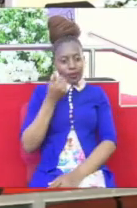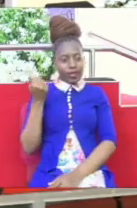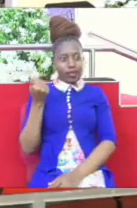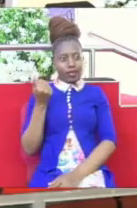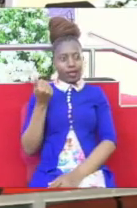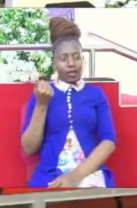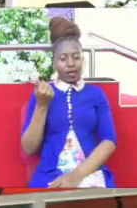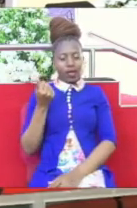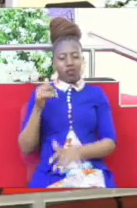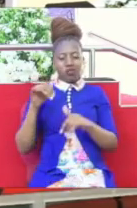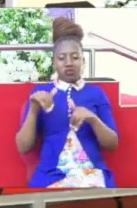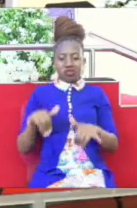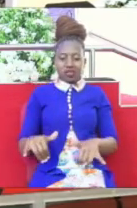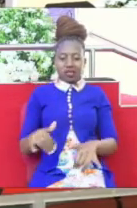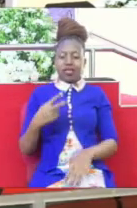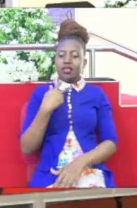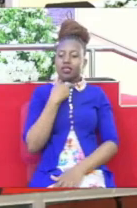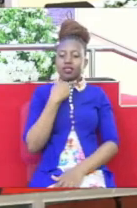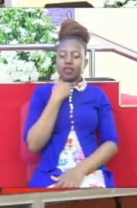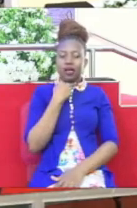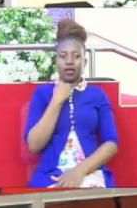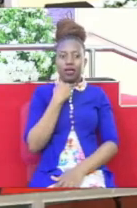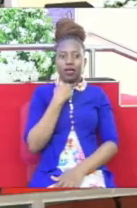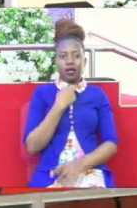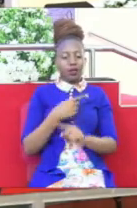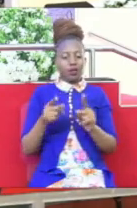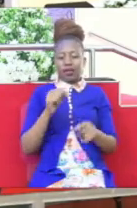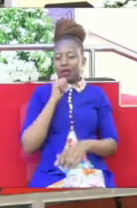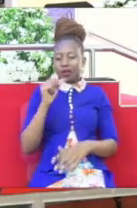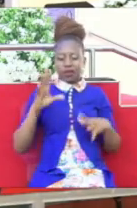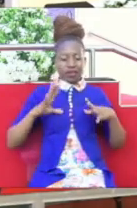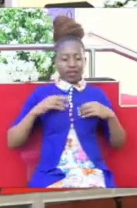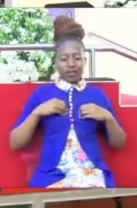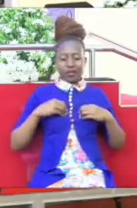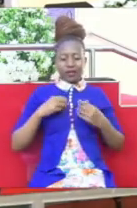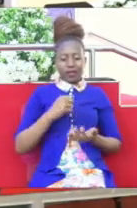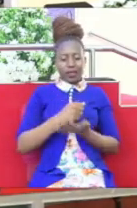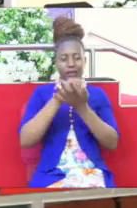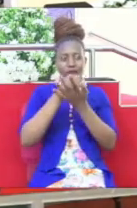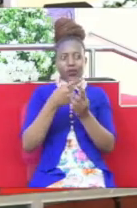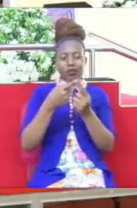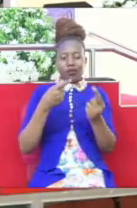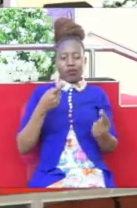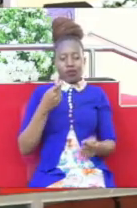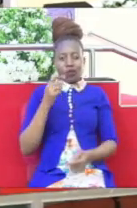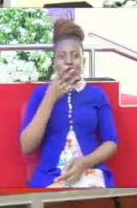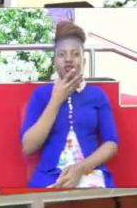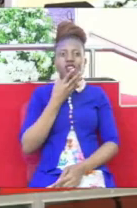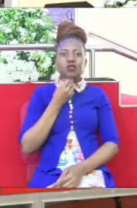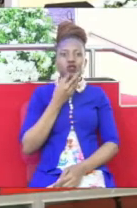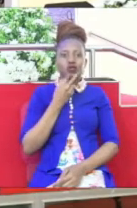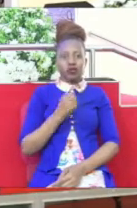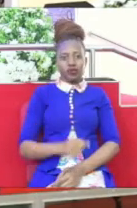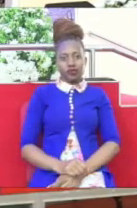than to receive help from a Jew. Isipokuwa wapate msaada kwa Wayahudi. There is such prejudice.